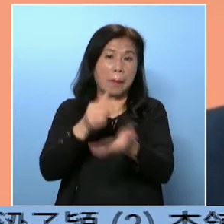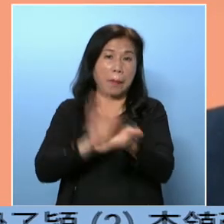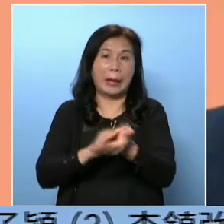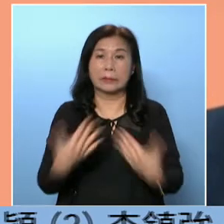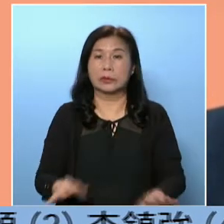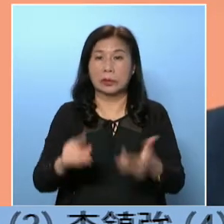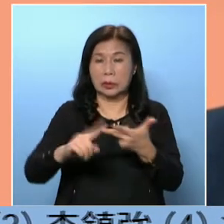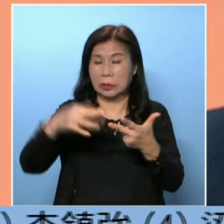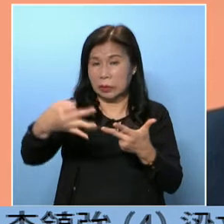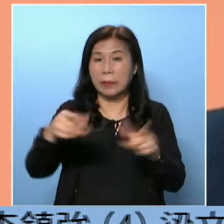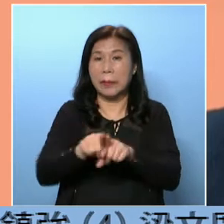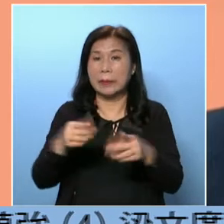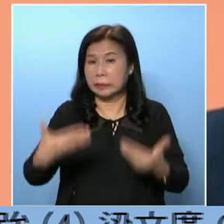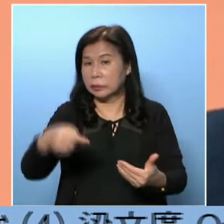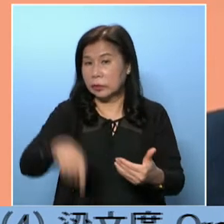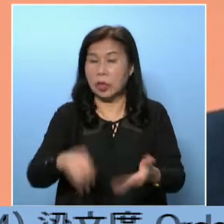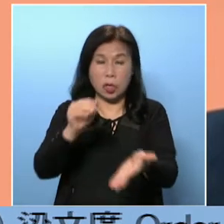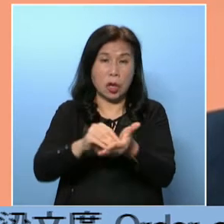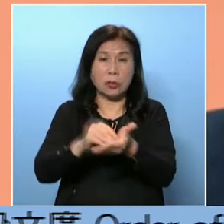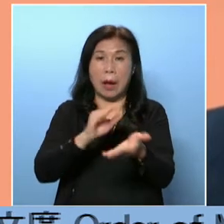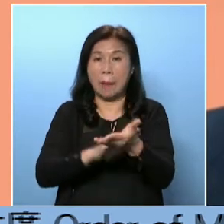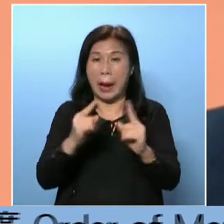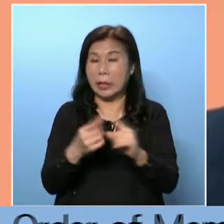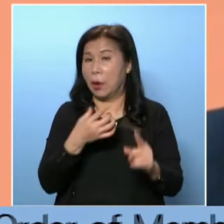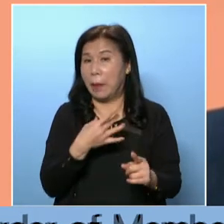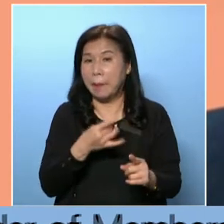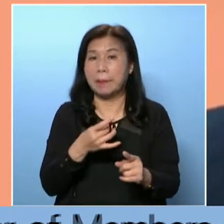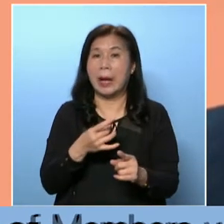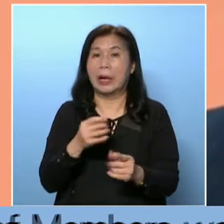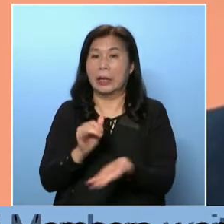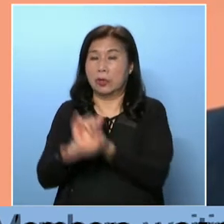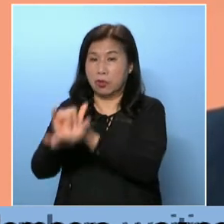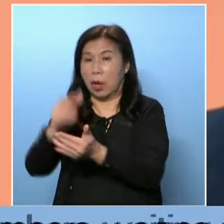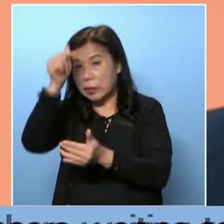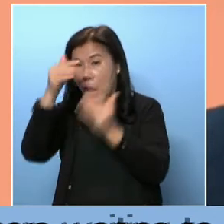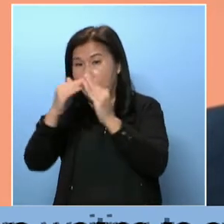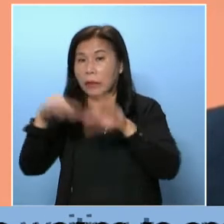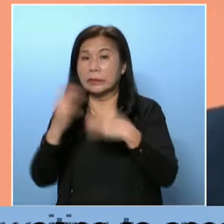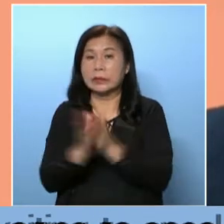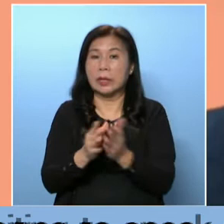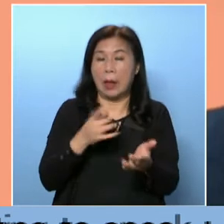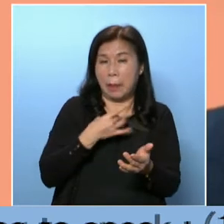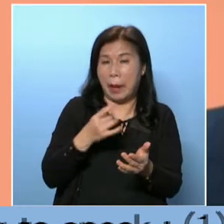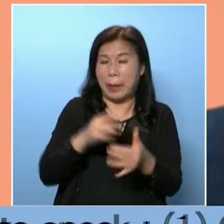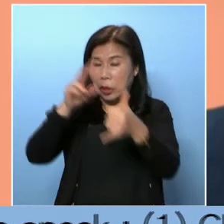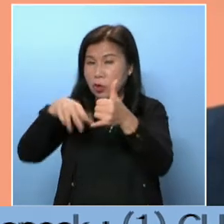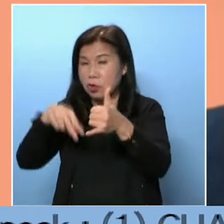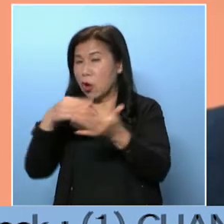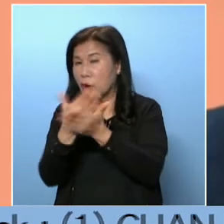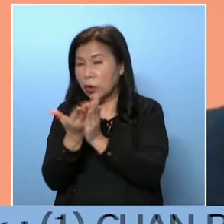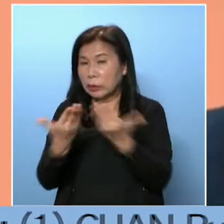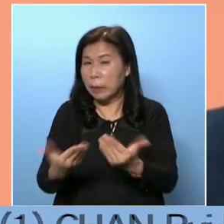to boost the vaccination rate to better protect against complications or fatality. For those who are not admitted